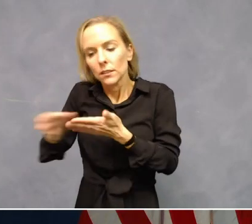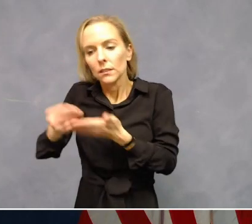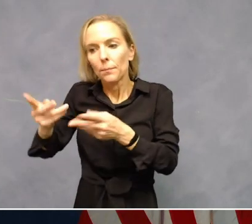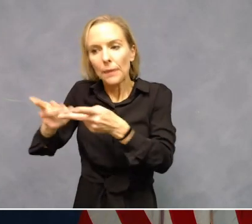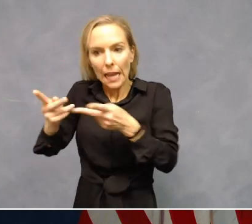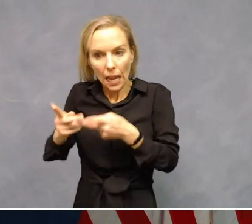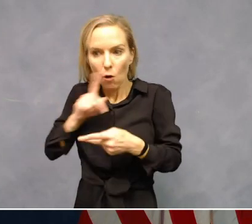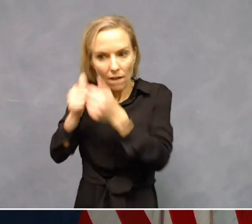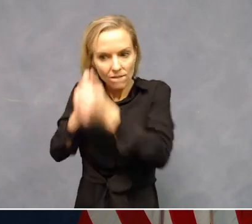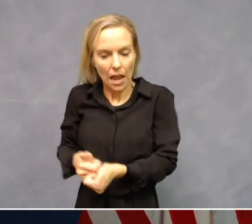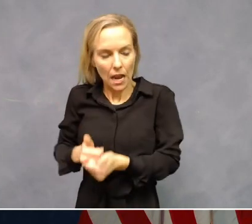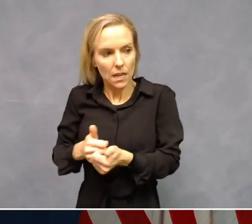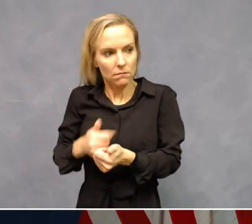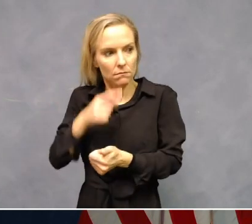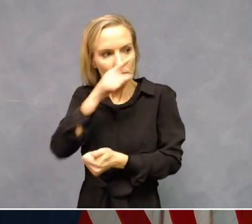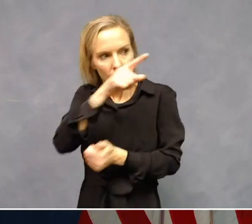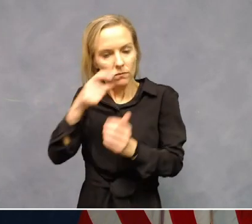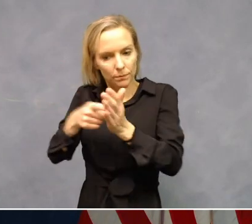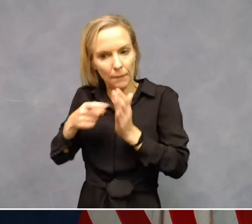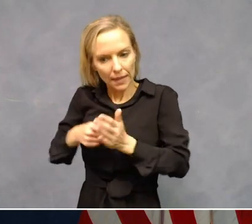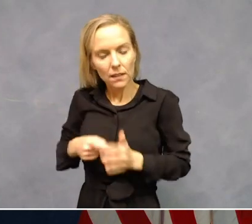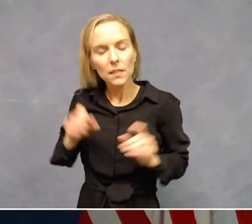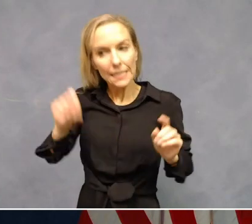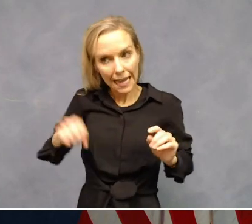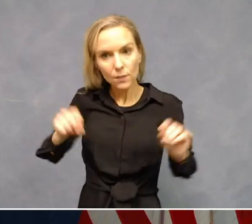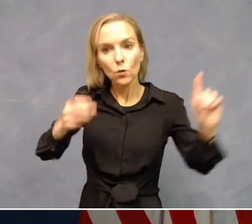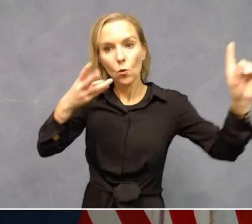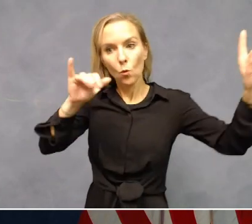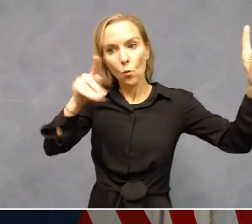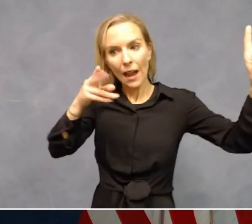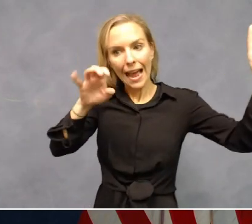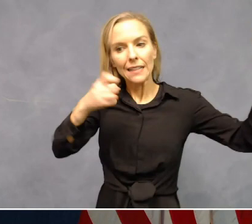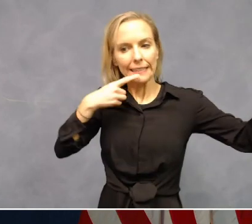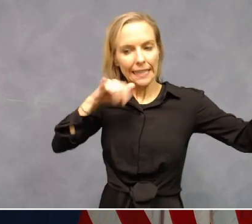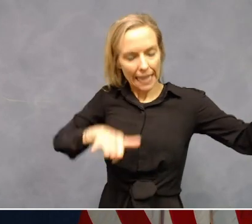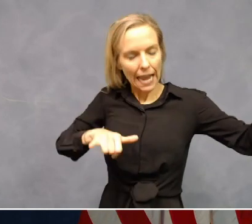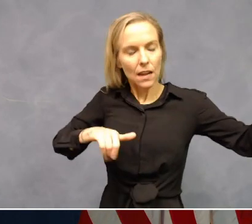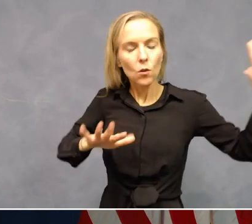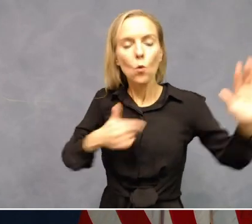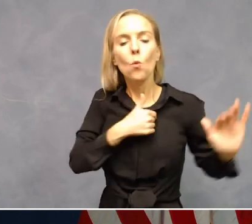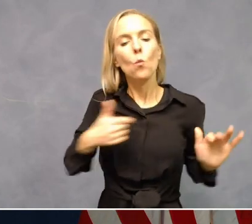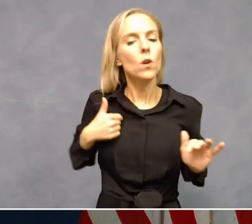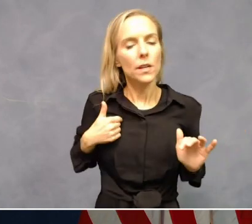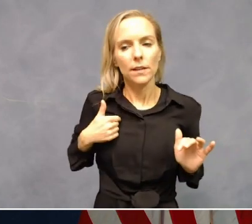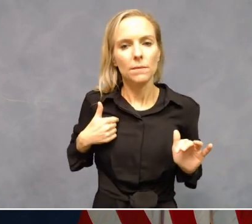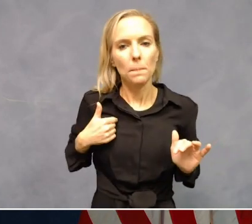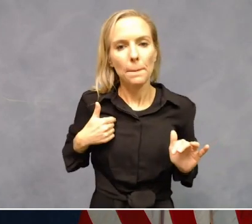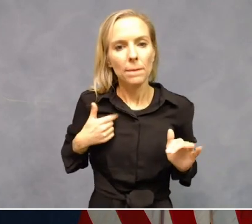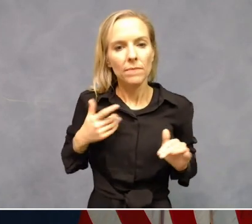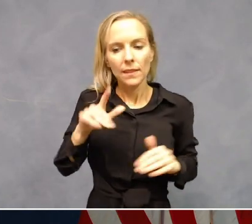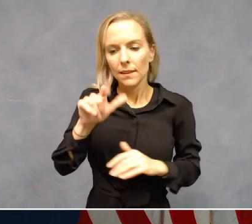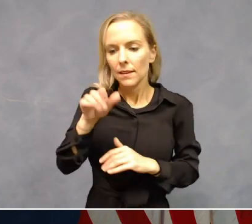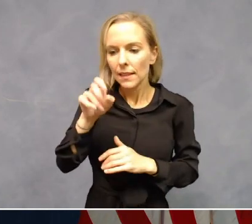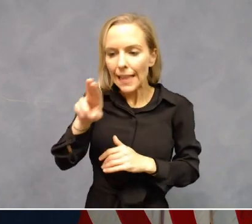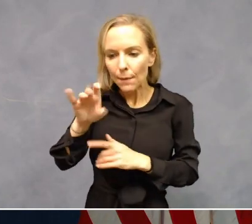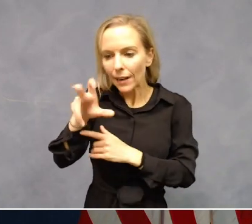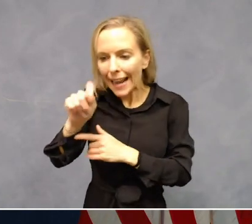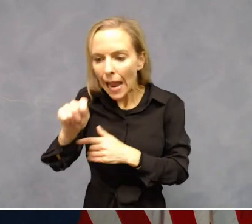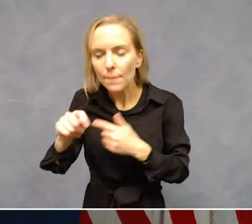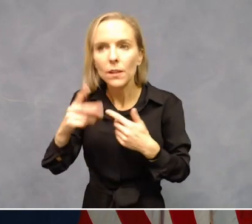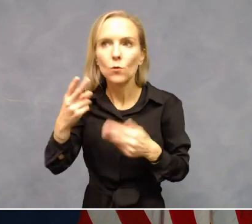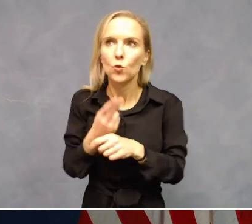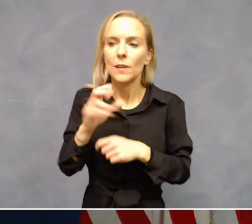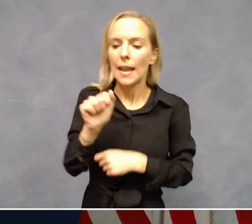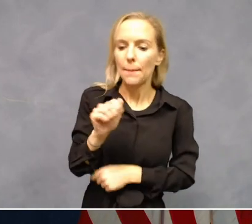enforce the mask mandate. Yes, the White House is saying that. We're using Our labor cabinet folks, we're using ABC